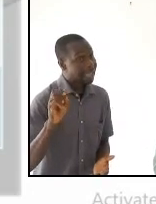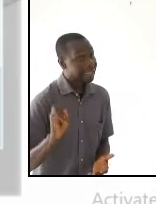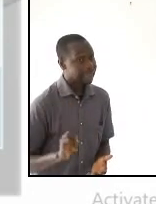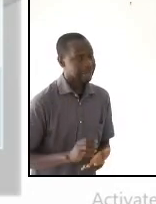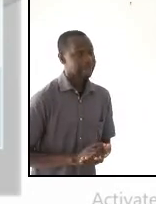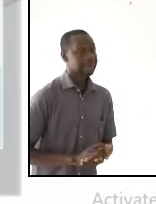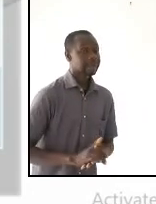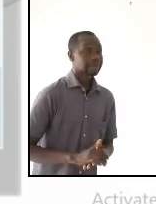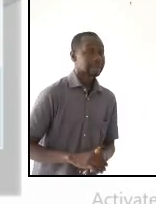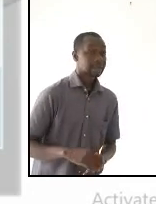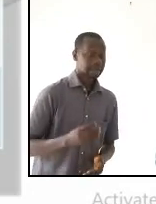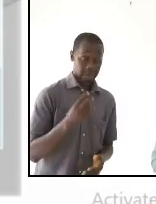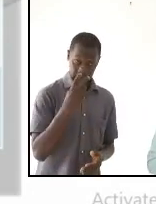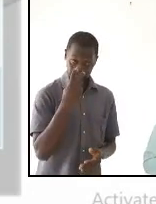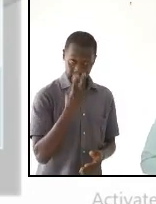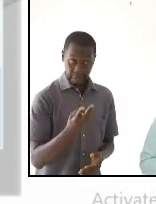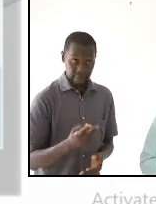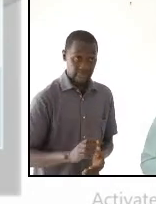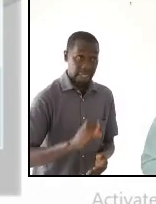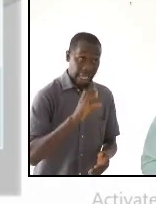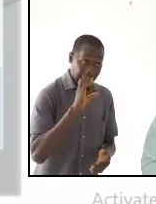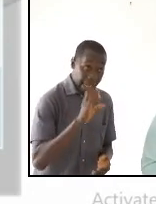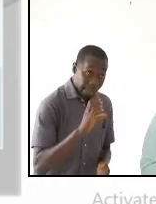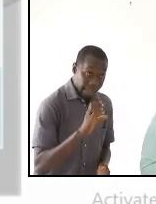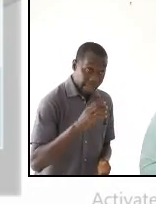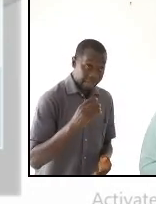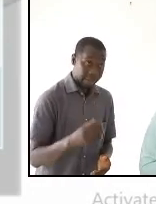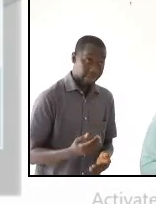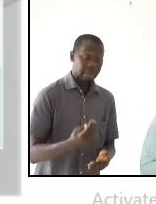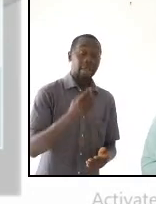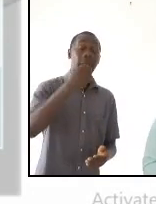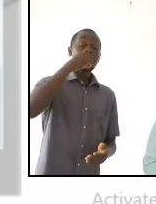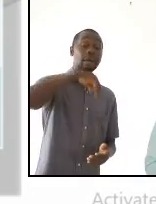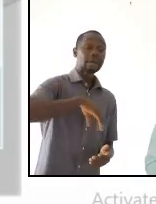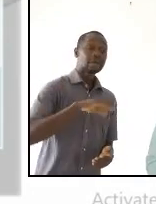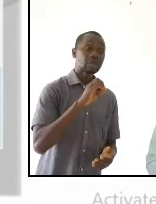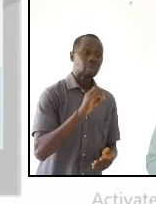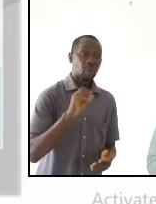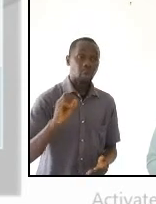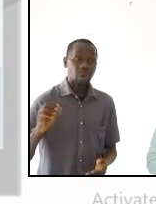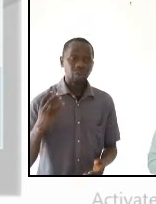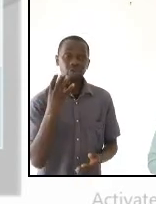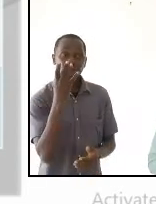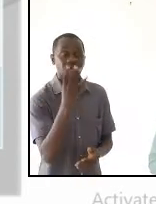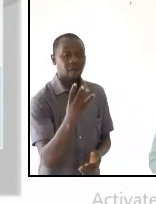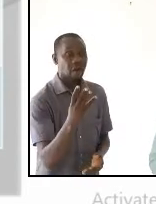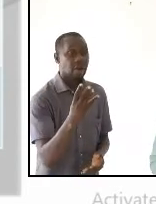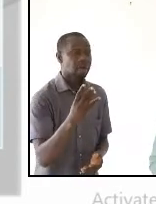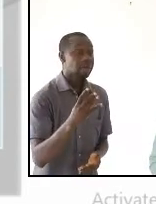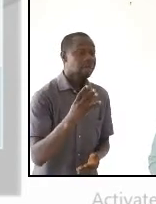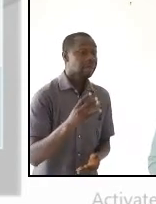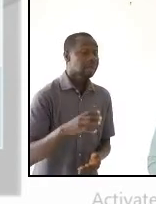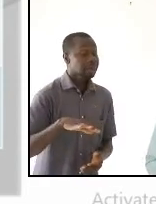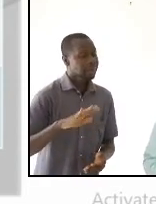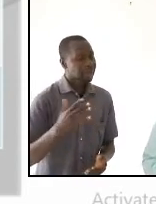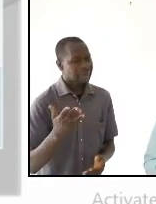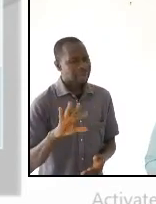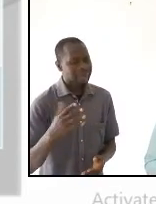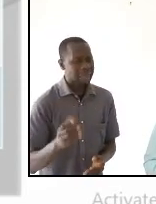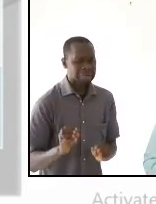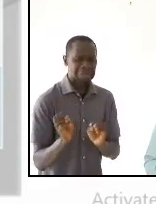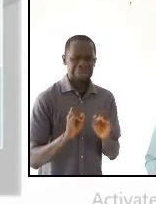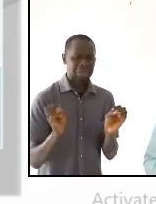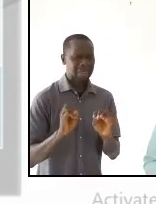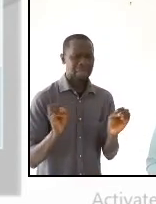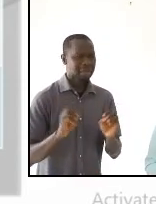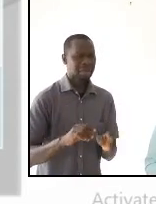All right? And let's look at carbon dioxide. The amount you inhale is 0.04. That's almost like nothing,